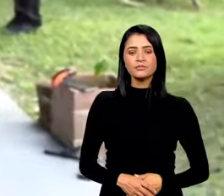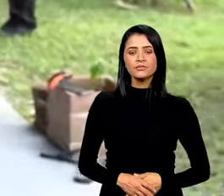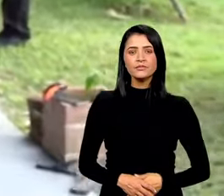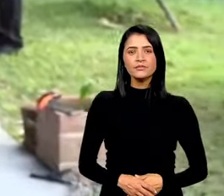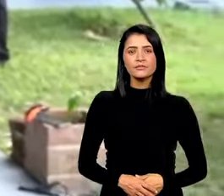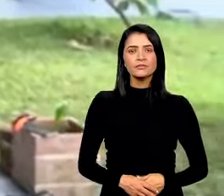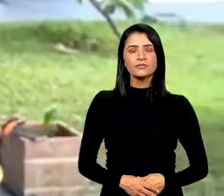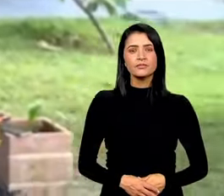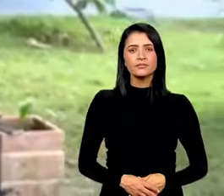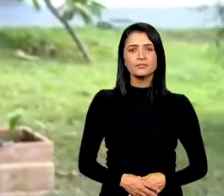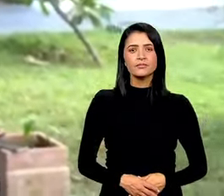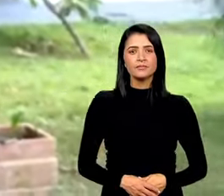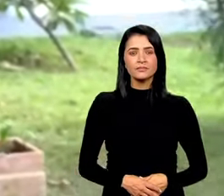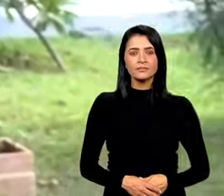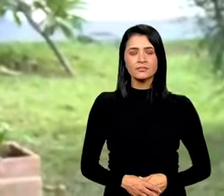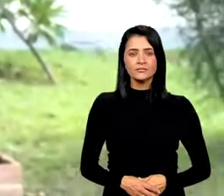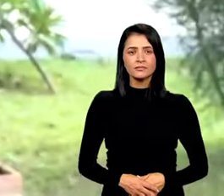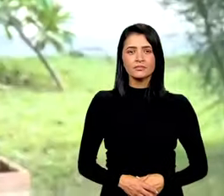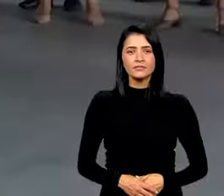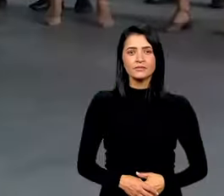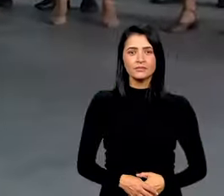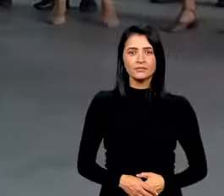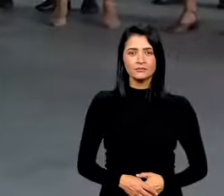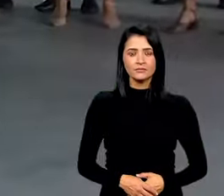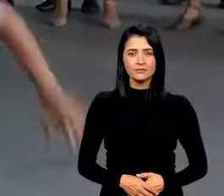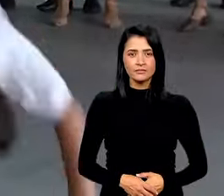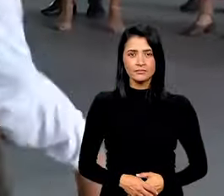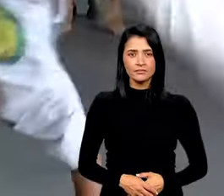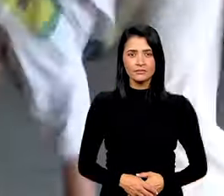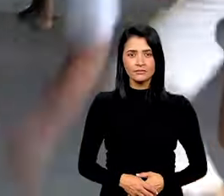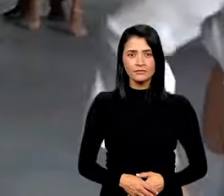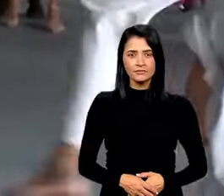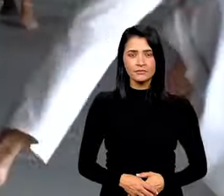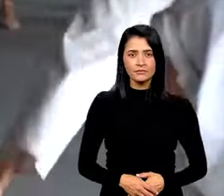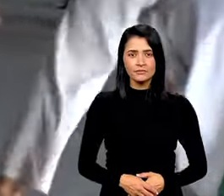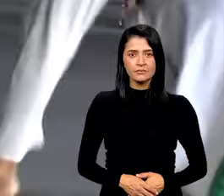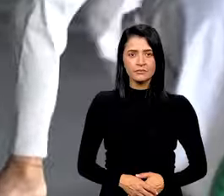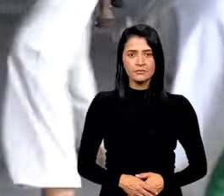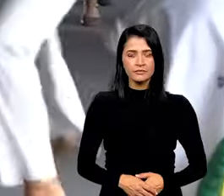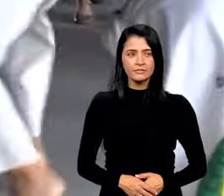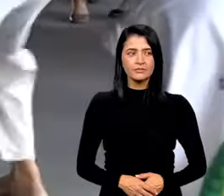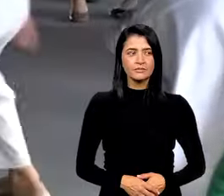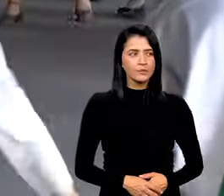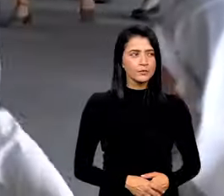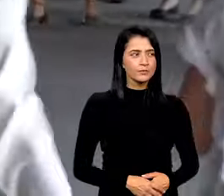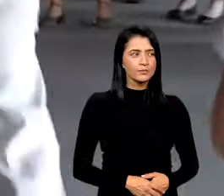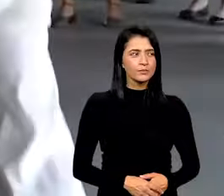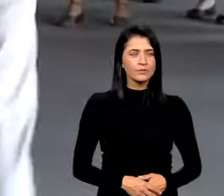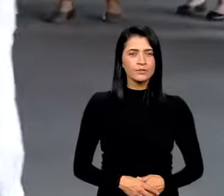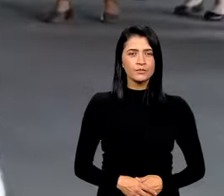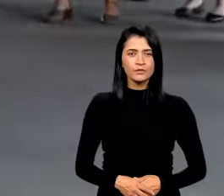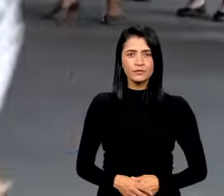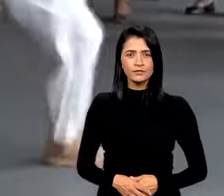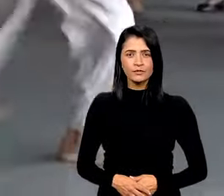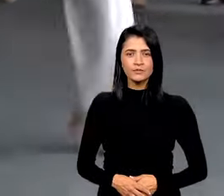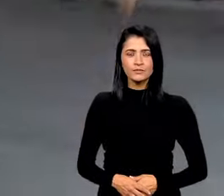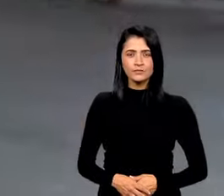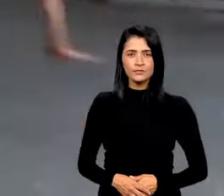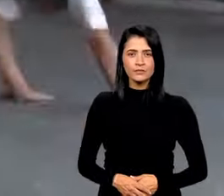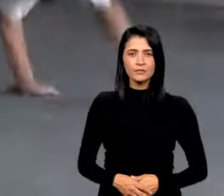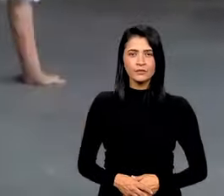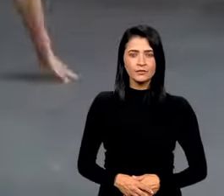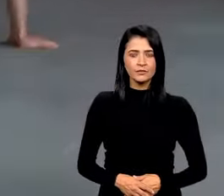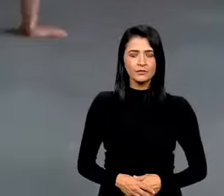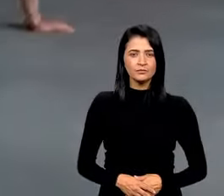to learn more and to watch some pretty impressive capoeira. Como Unicef, estamos convidados pelo governo brasileiro